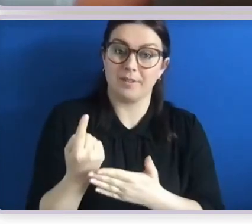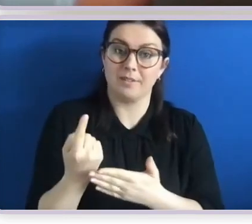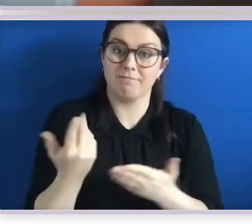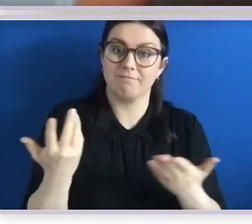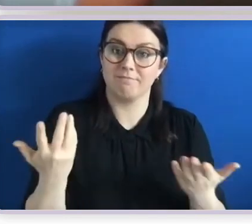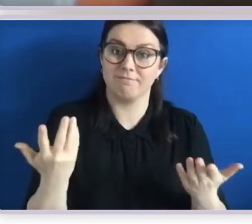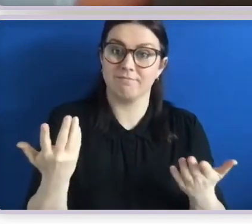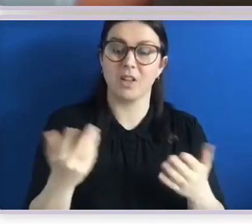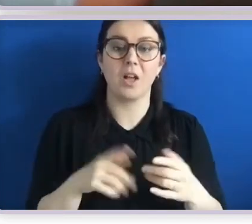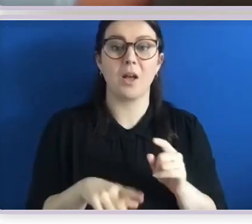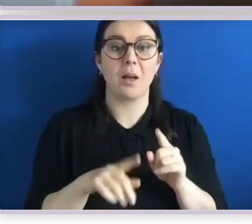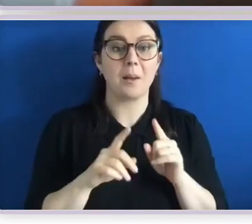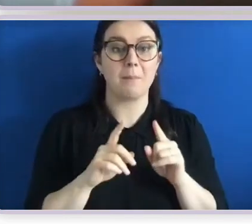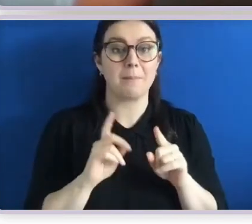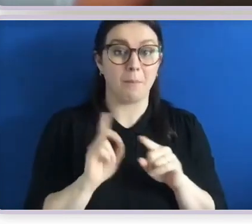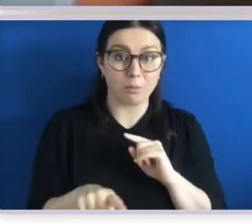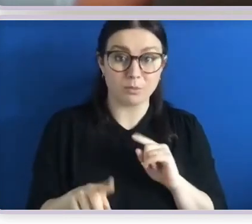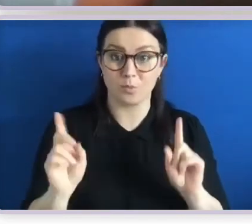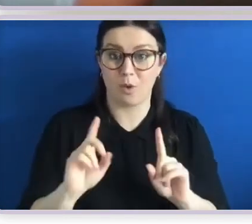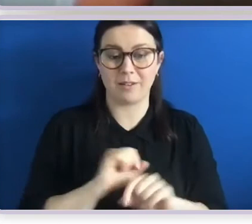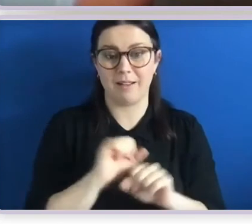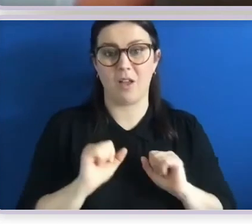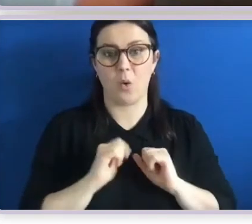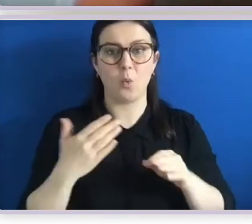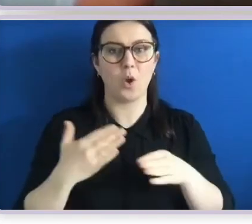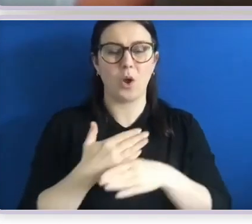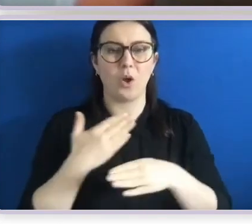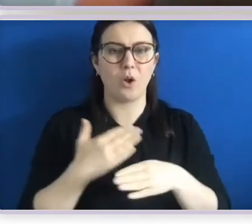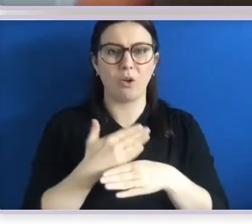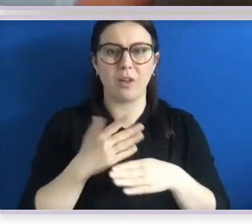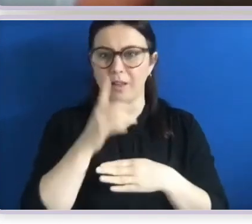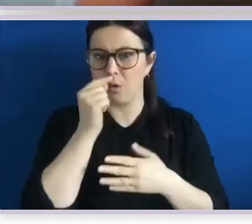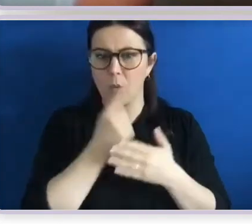most part, can only be